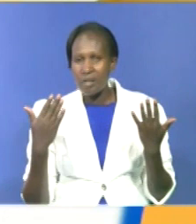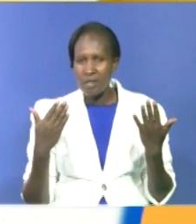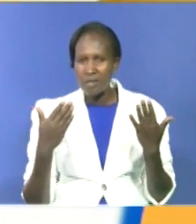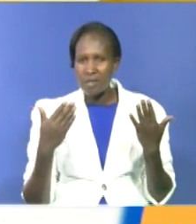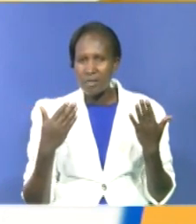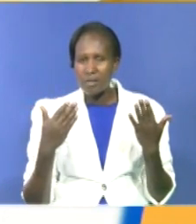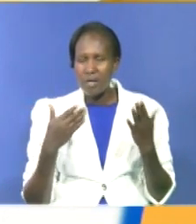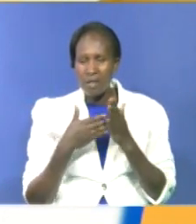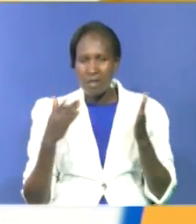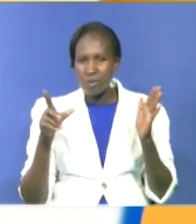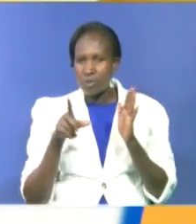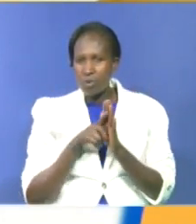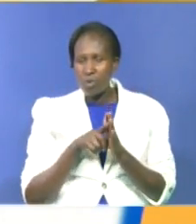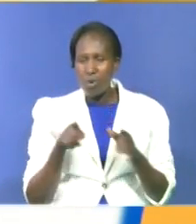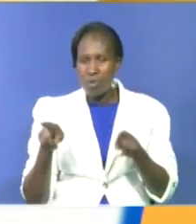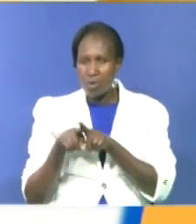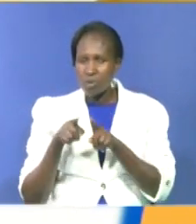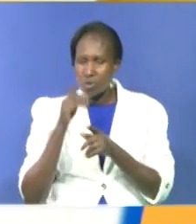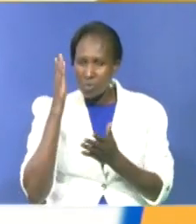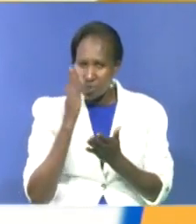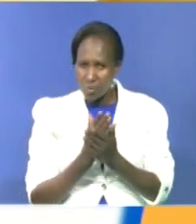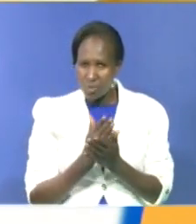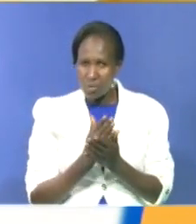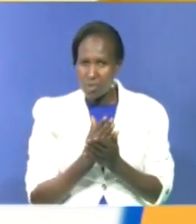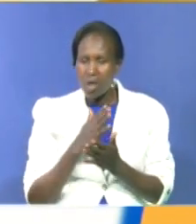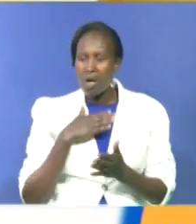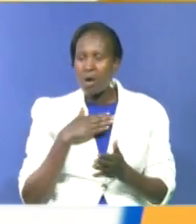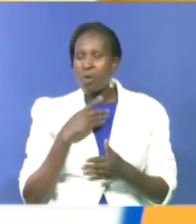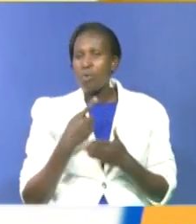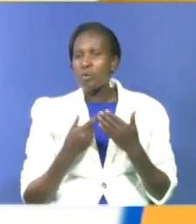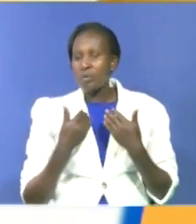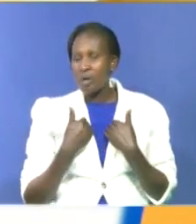politically correct. It is also true that actually in our ranks we could be having